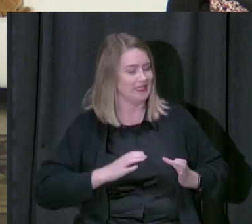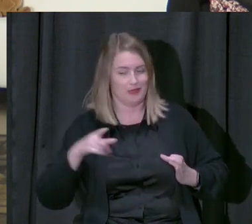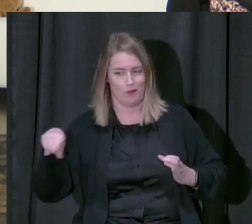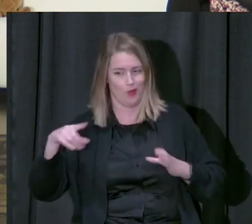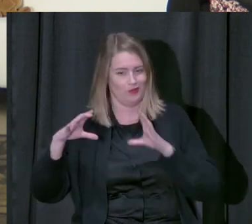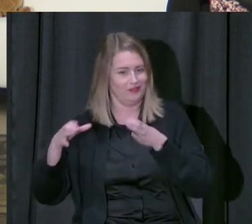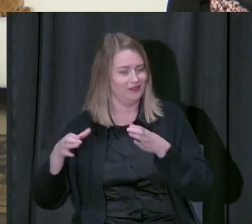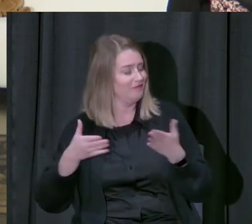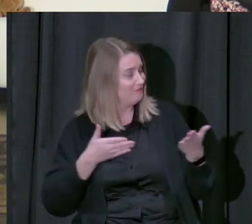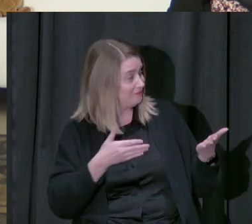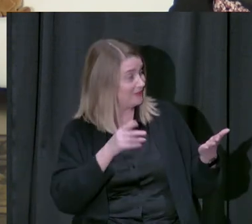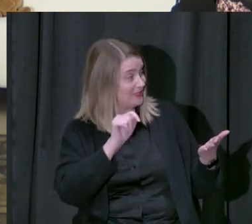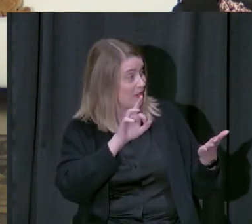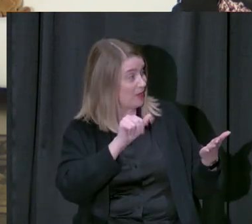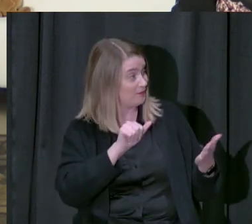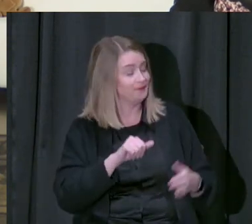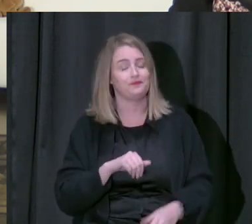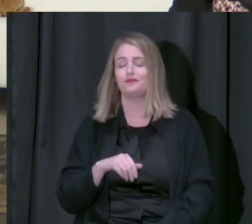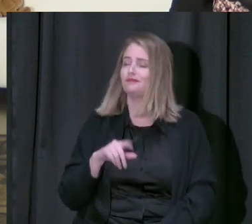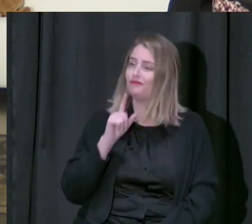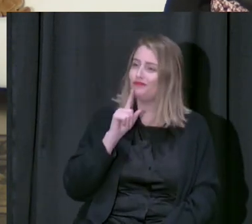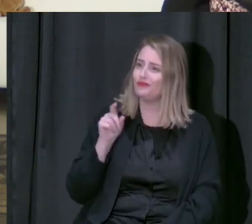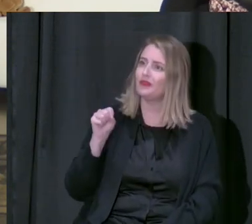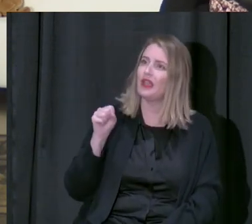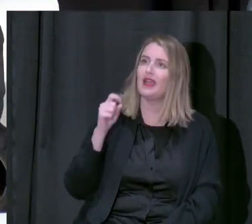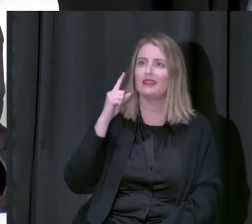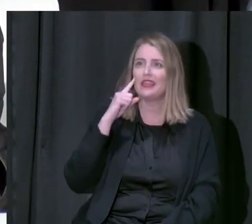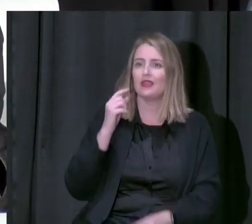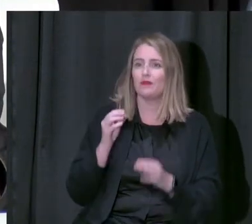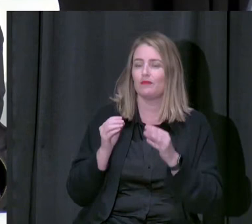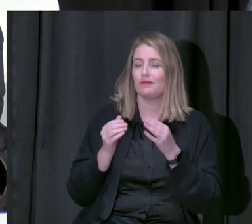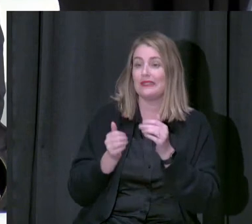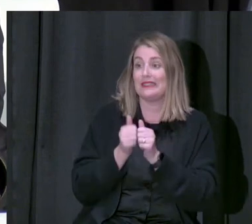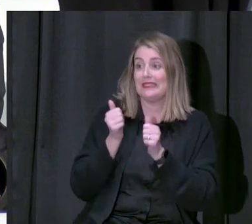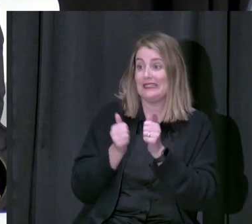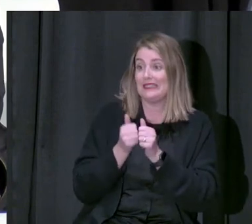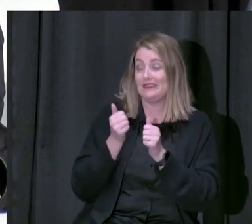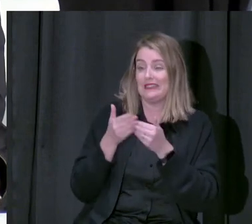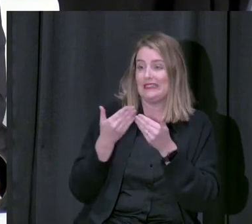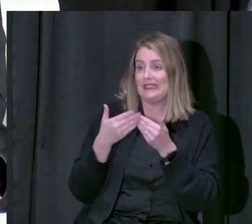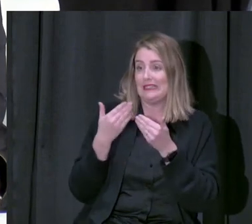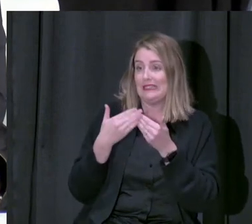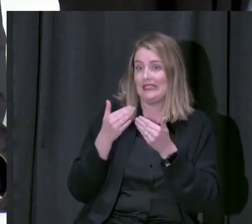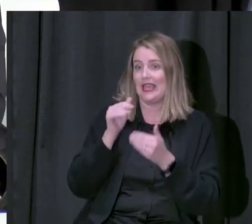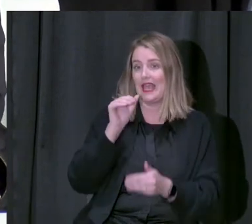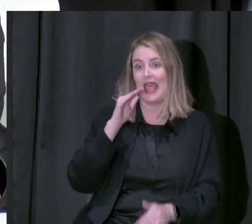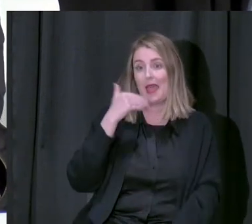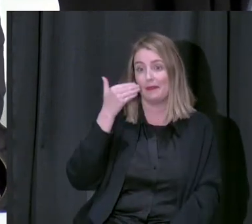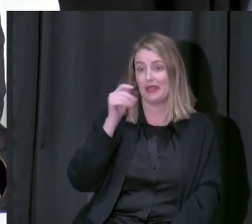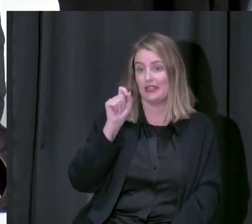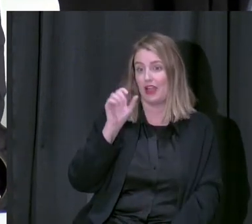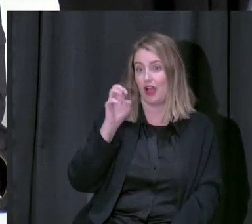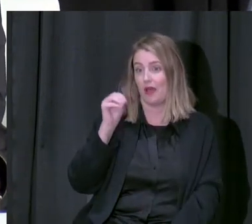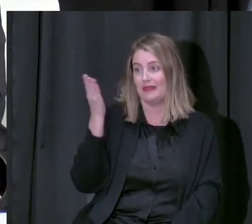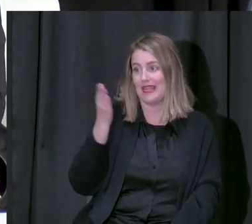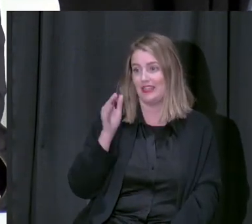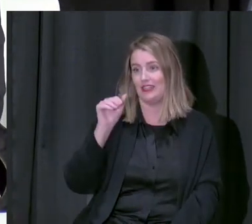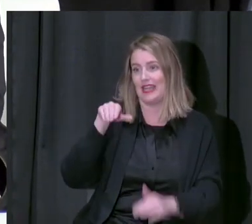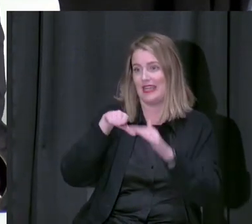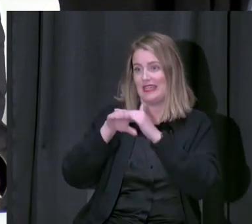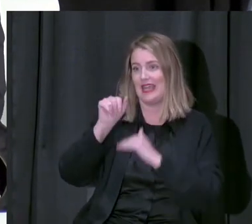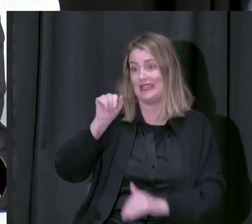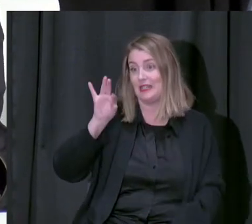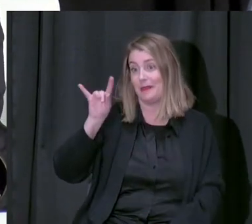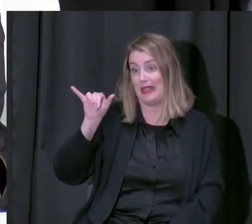Tara? Sure. Well, I think the easiest place to go would be, you know, amazon.com/accessibility, and there's also